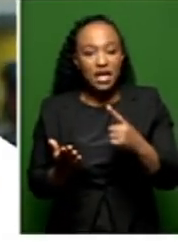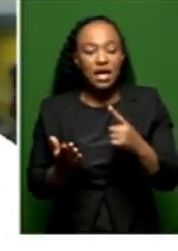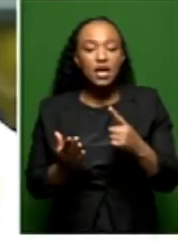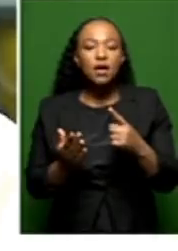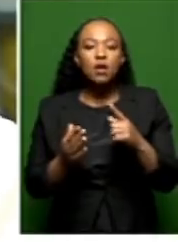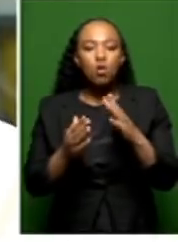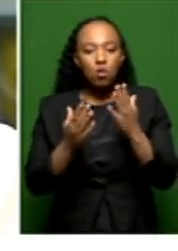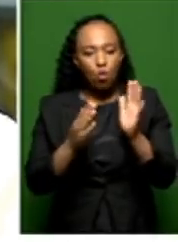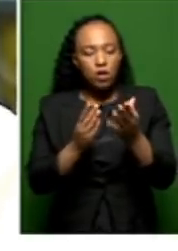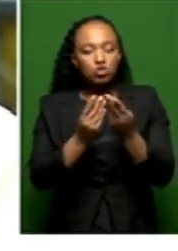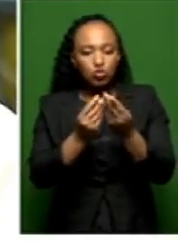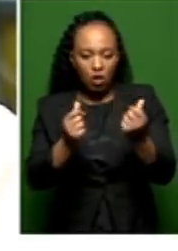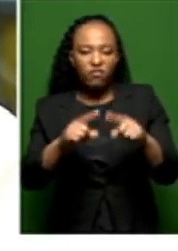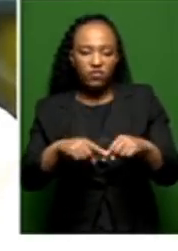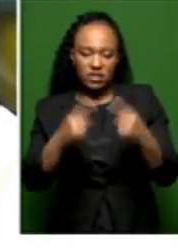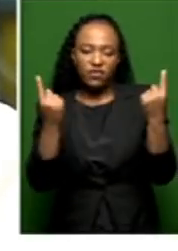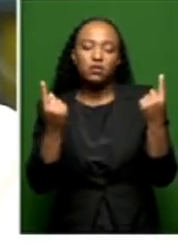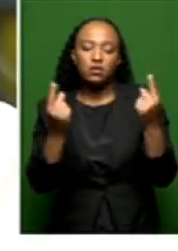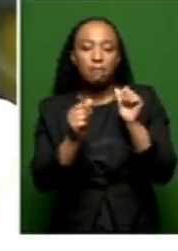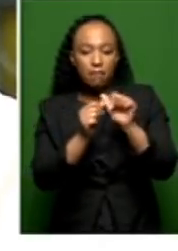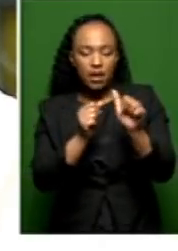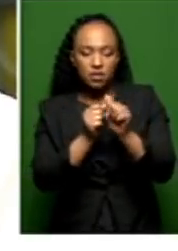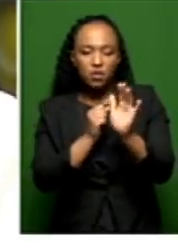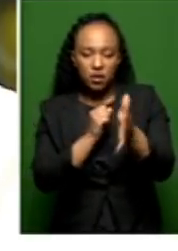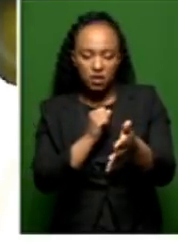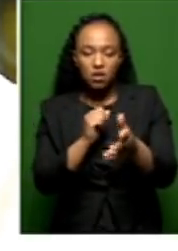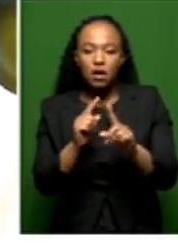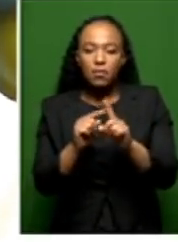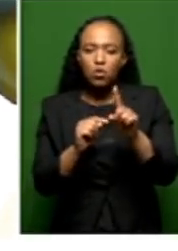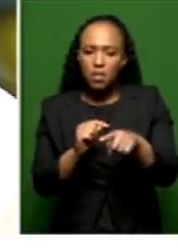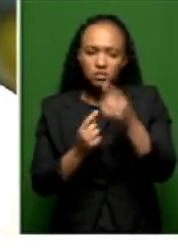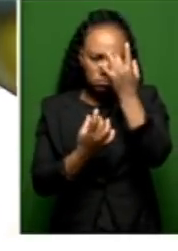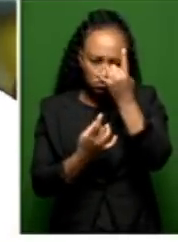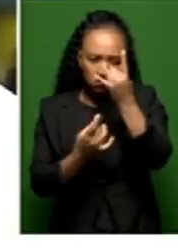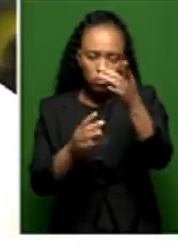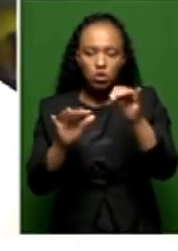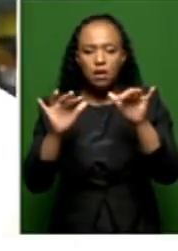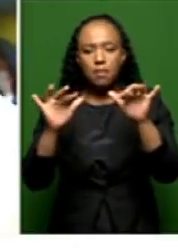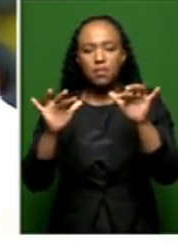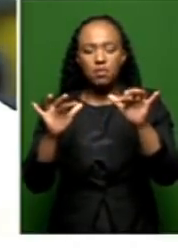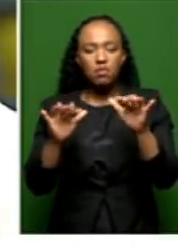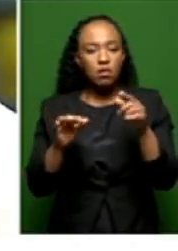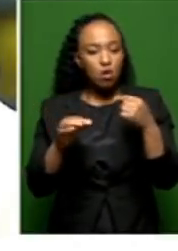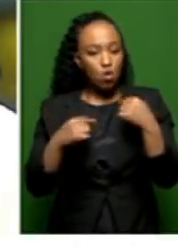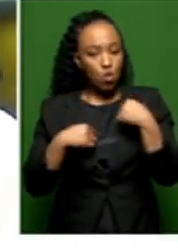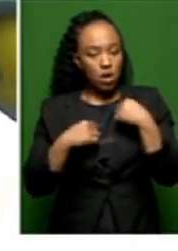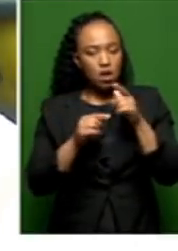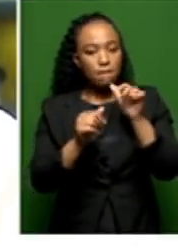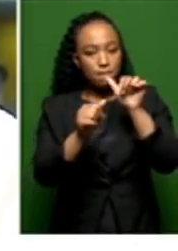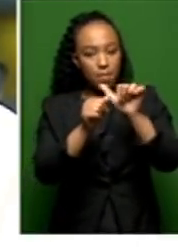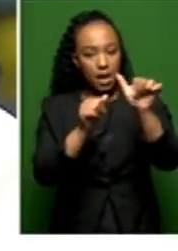much better than what we did. I think it should be clear in public that we're one of the